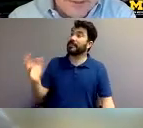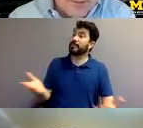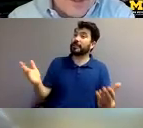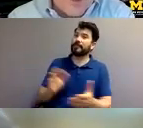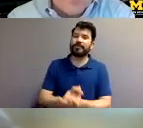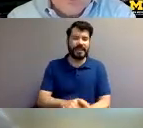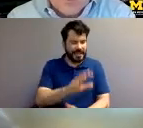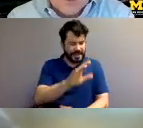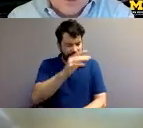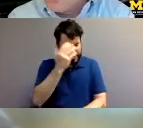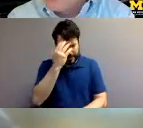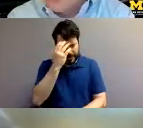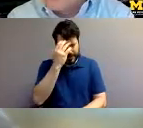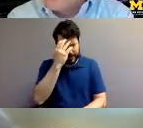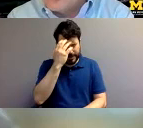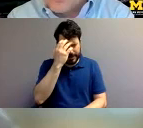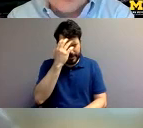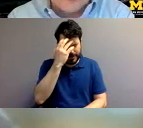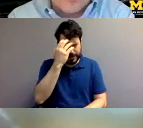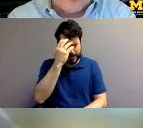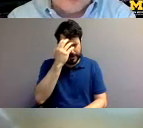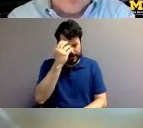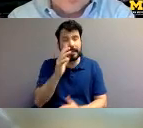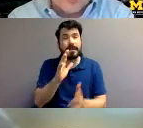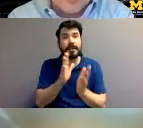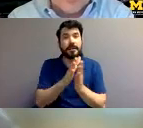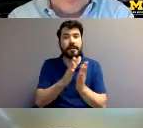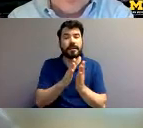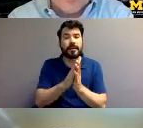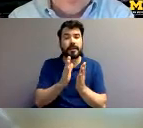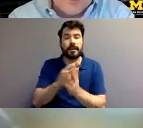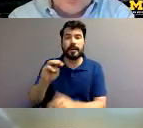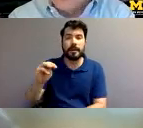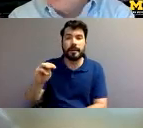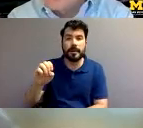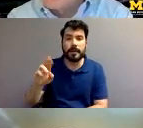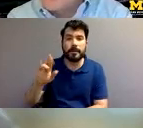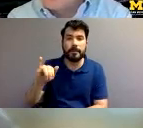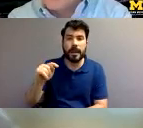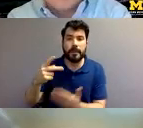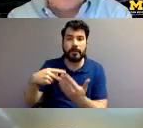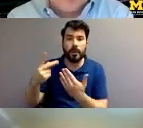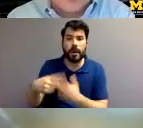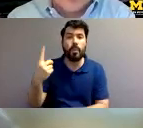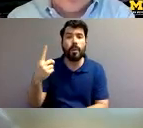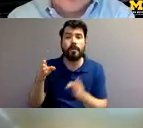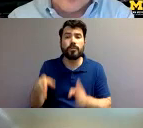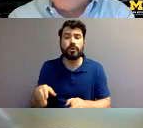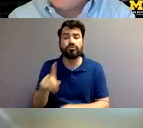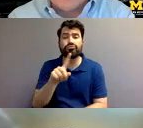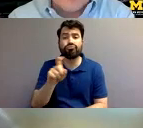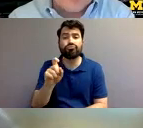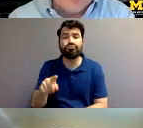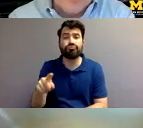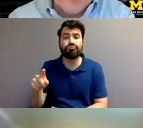Dee, a couple different questions related to the merit program this year. One person just simply asks, what will our raises